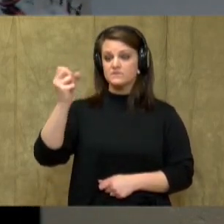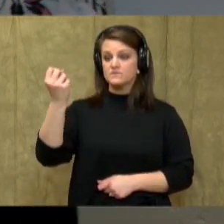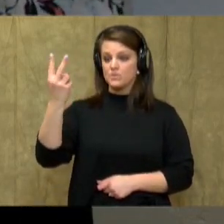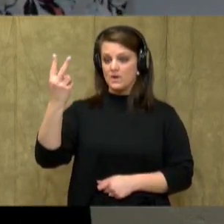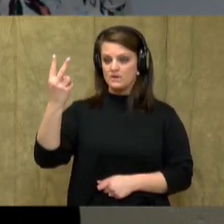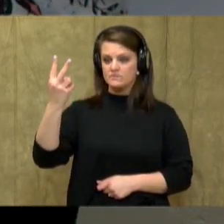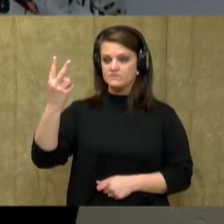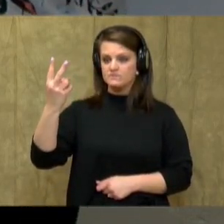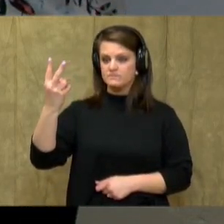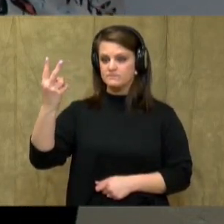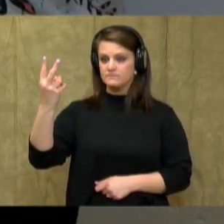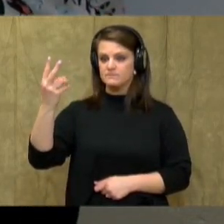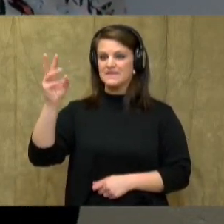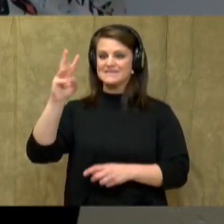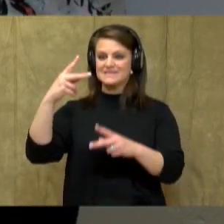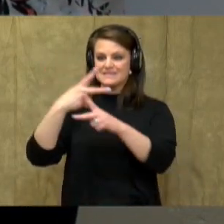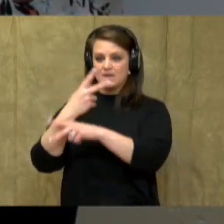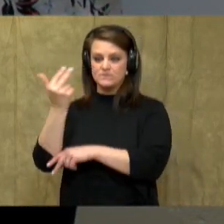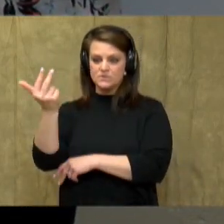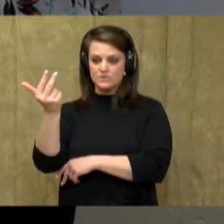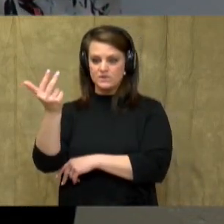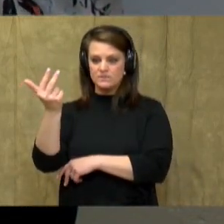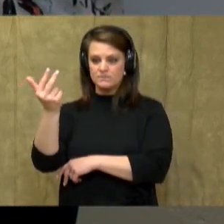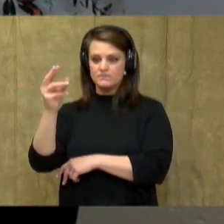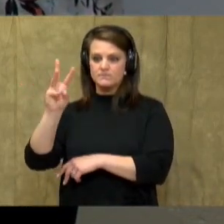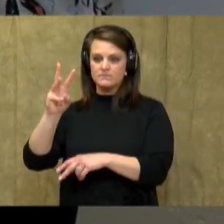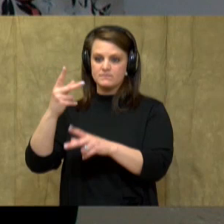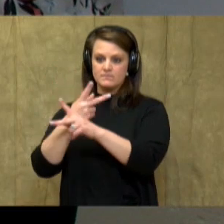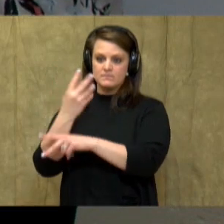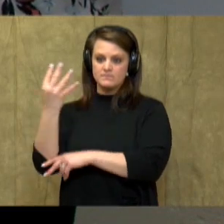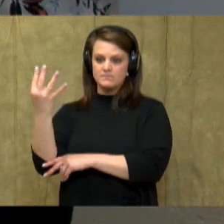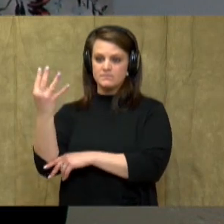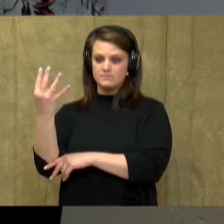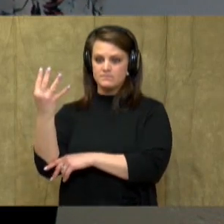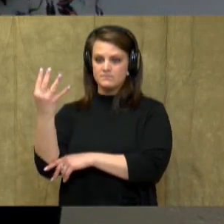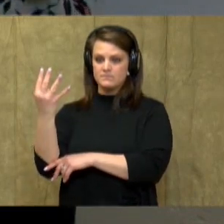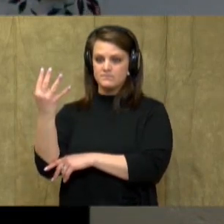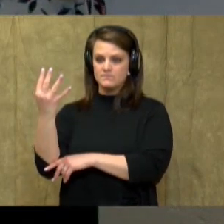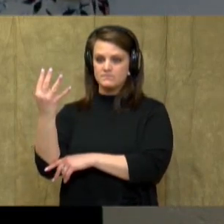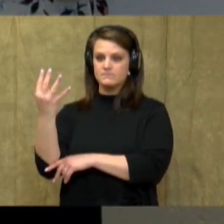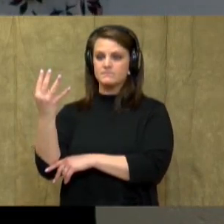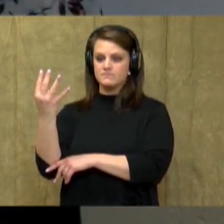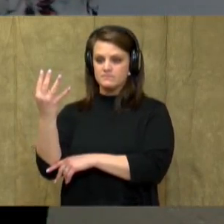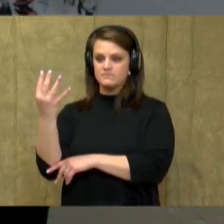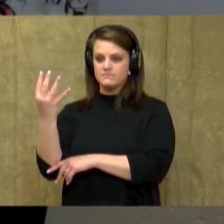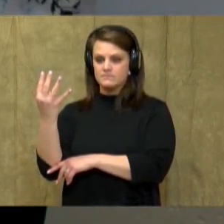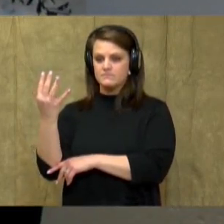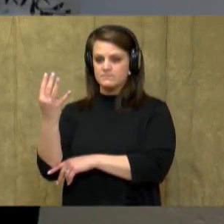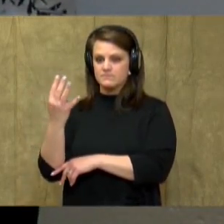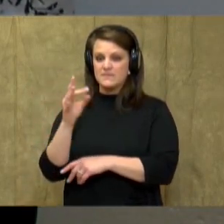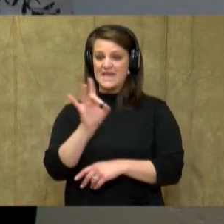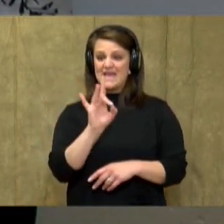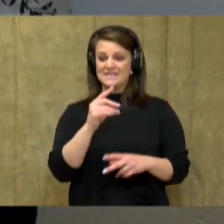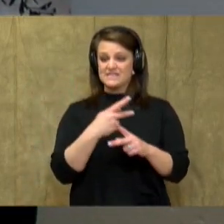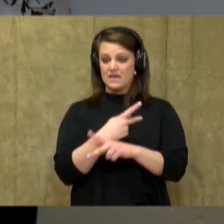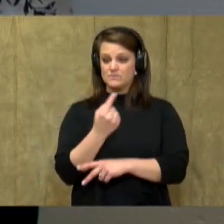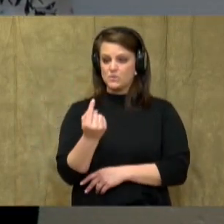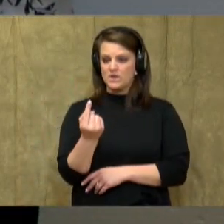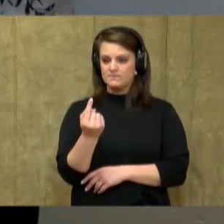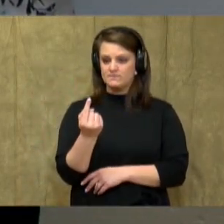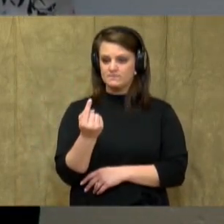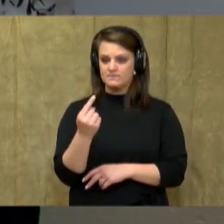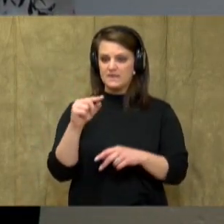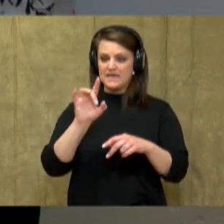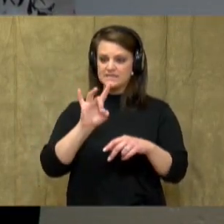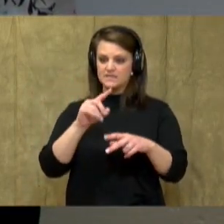times 2, 6 times 3, 6 times 4, 8 times